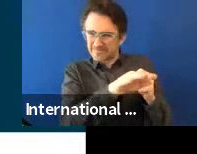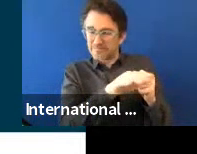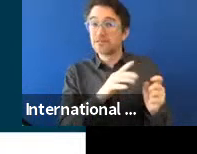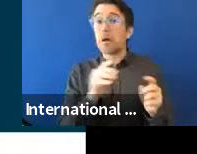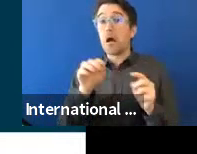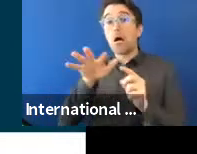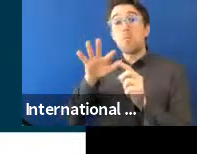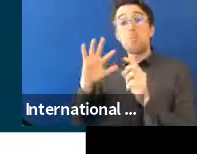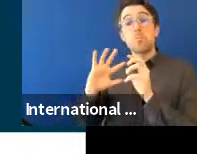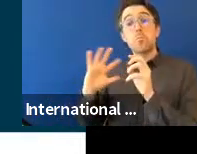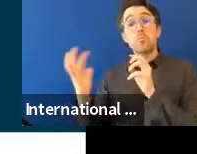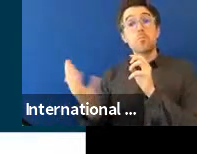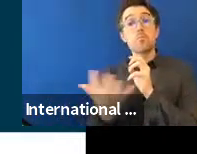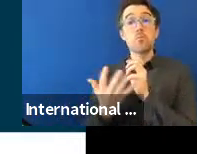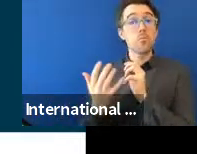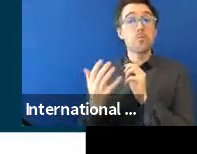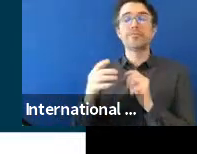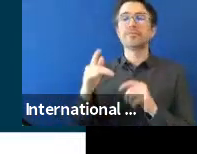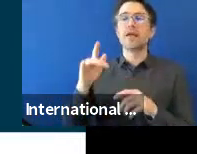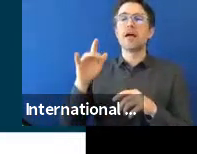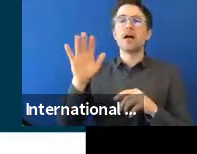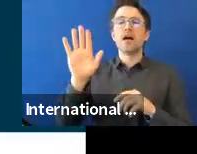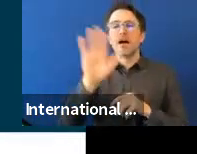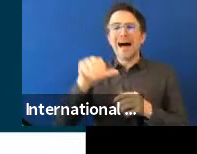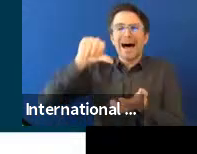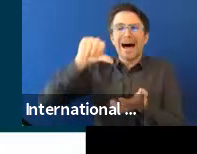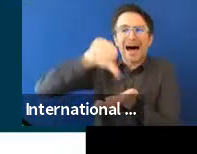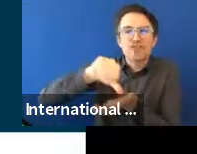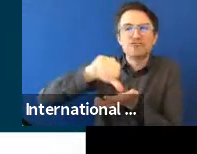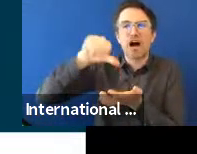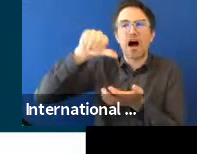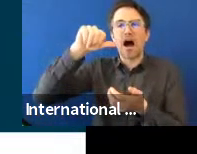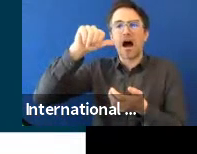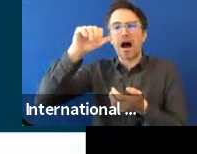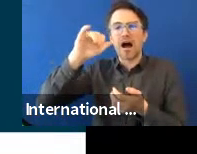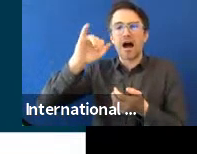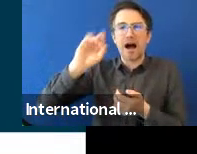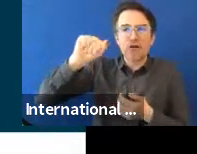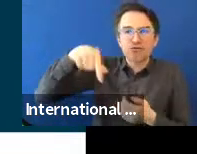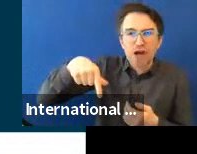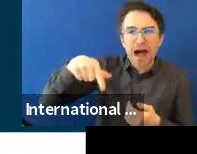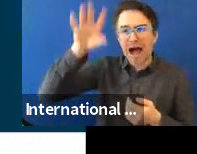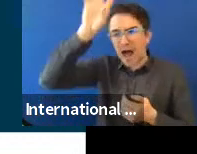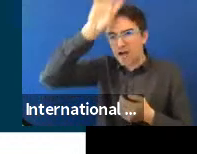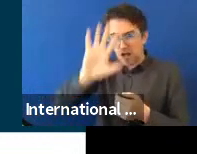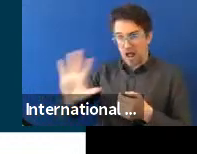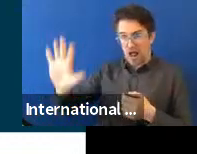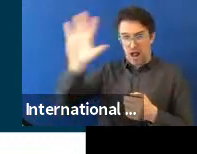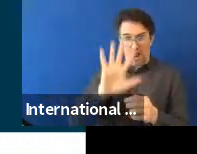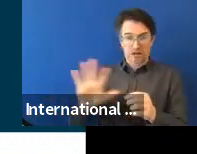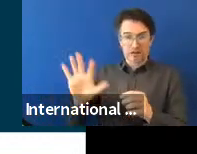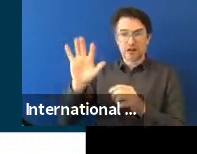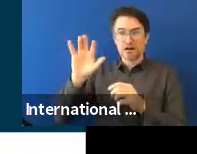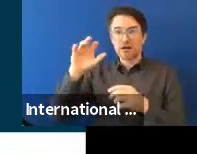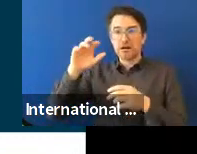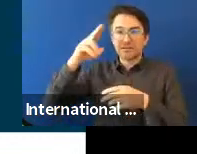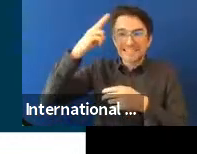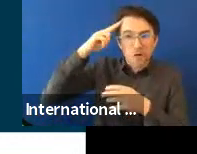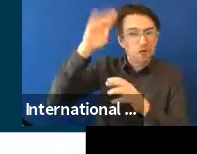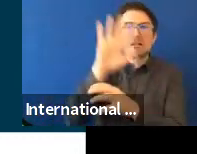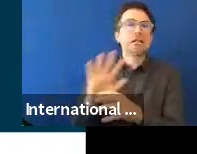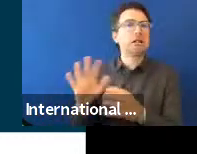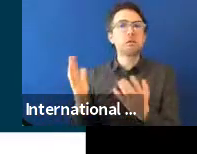in sub-Saharan Africa where the GBSS might emerge in the